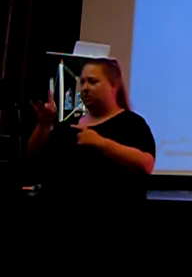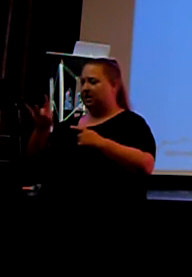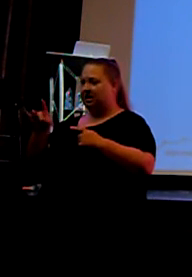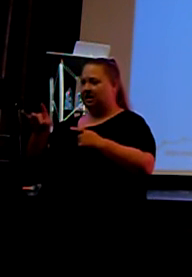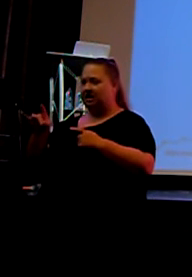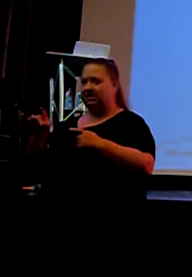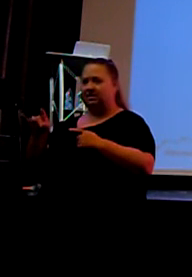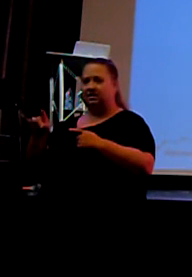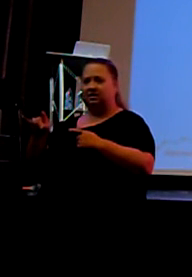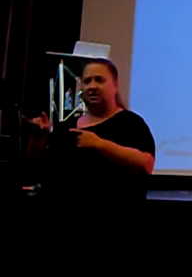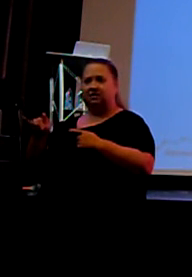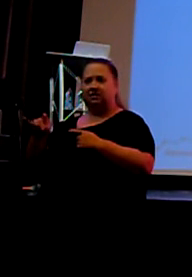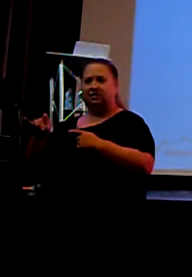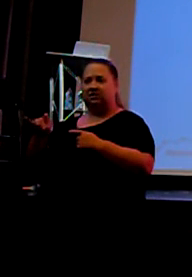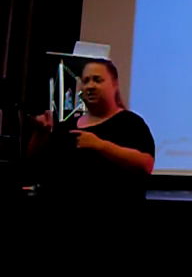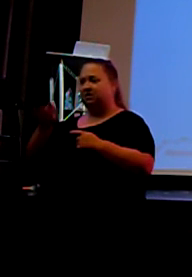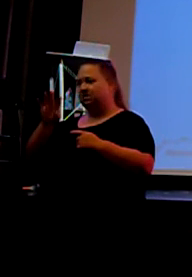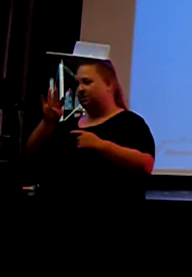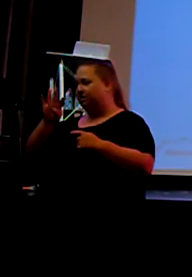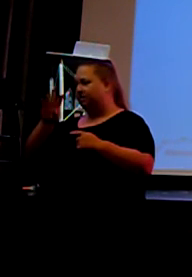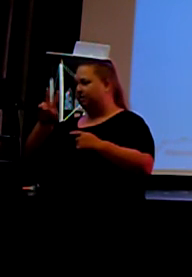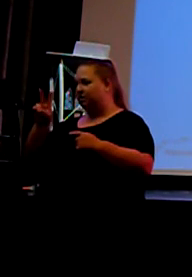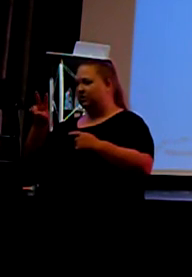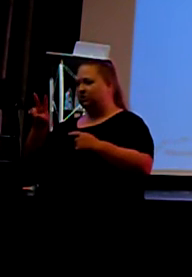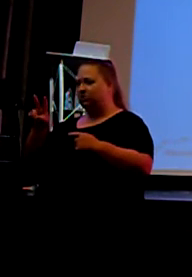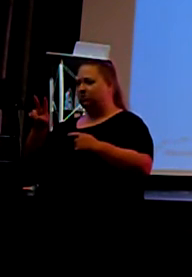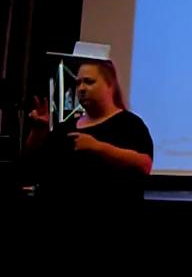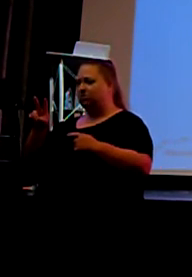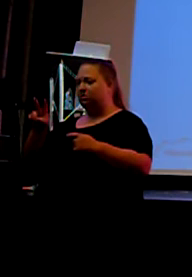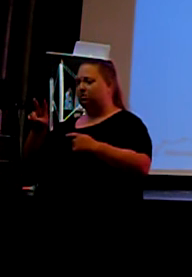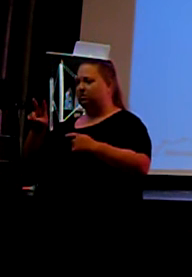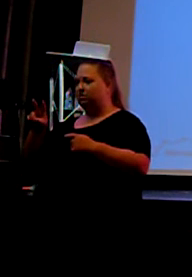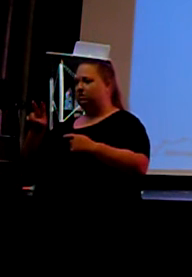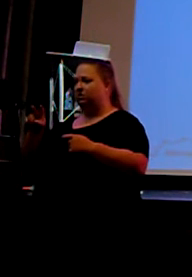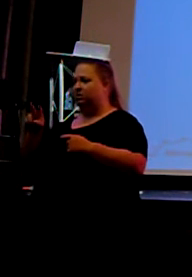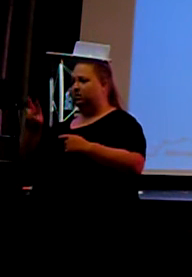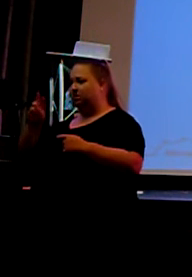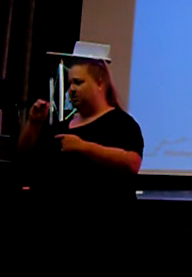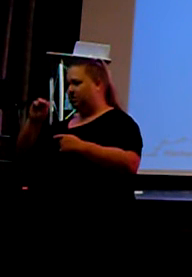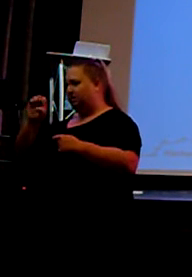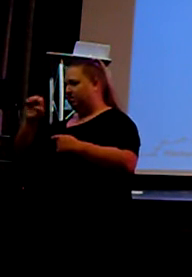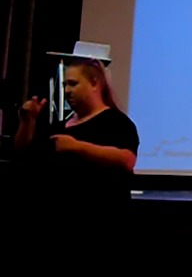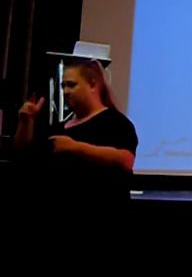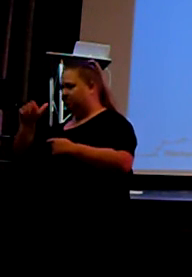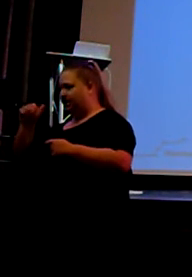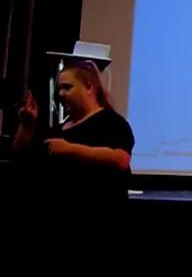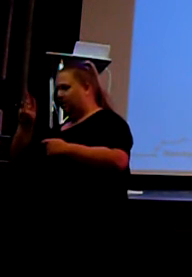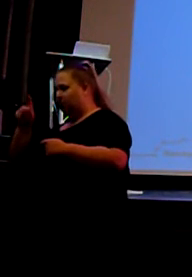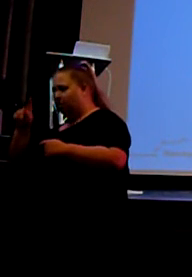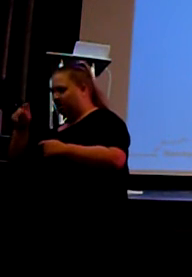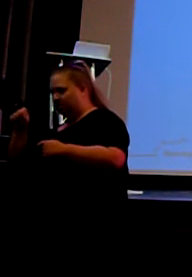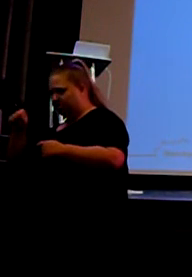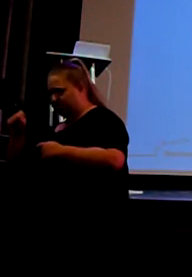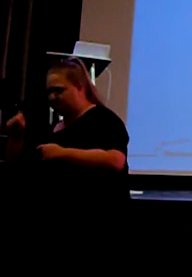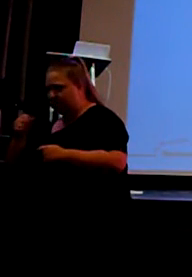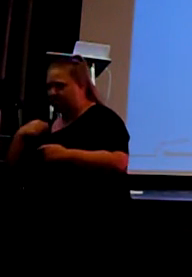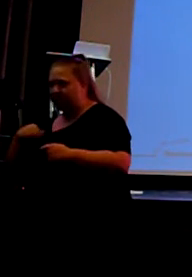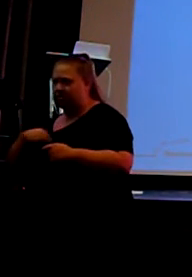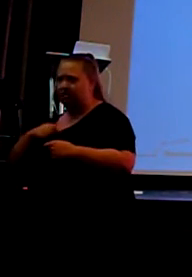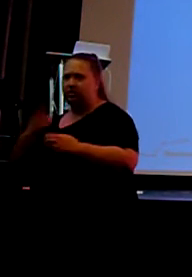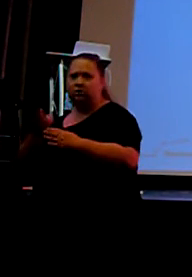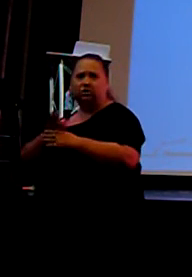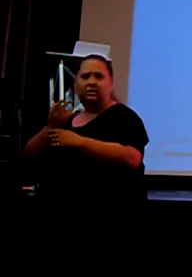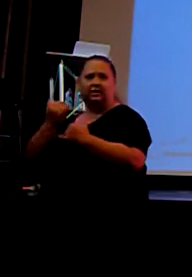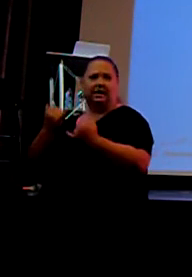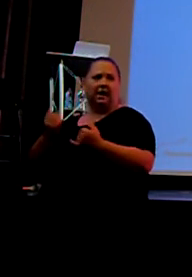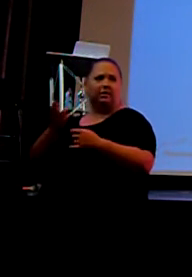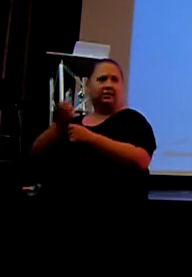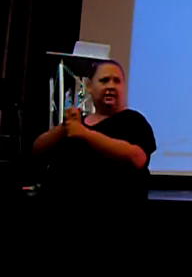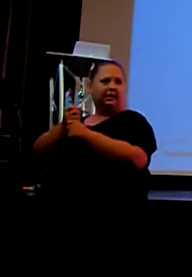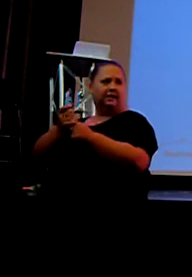28, so what is it, like 42 megawatts, what we are using now to get the speed